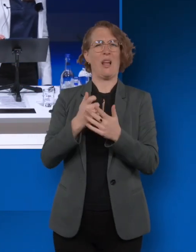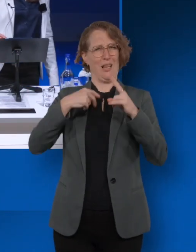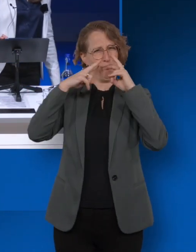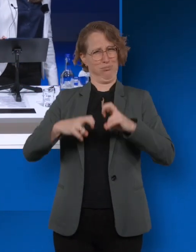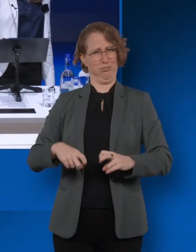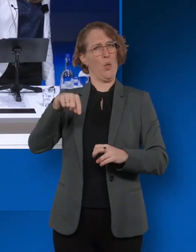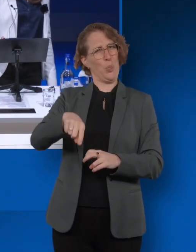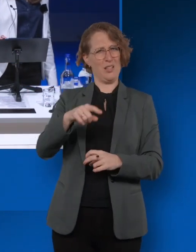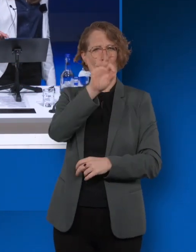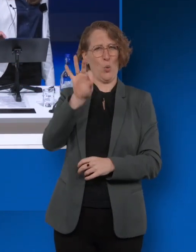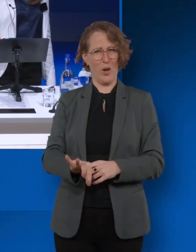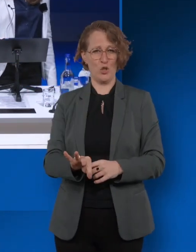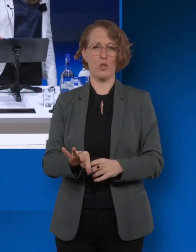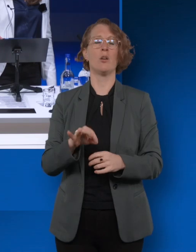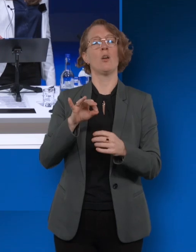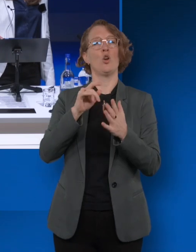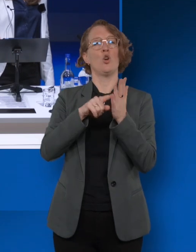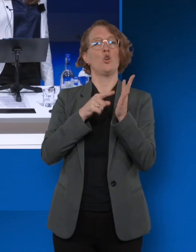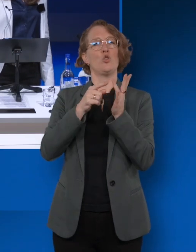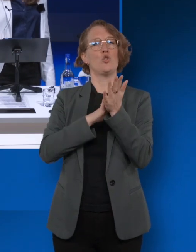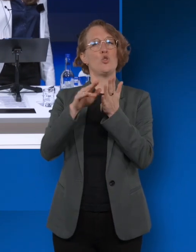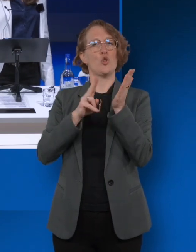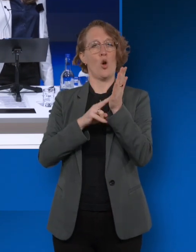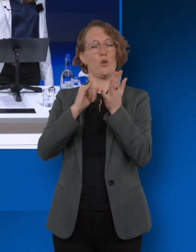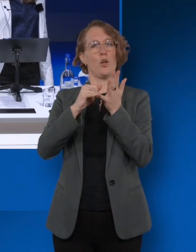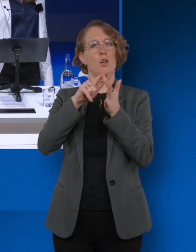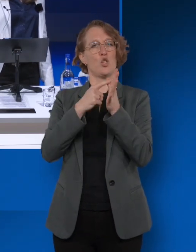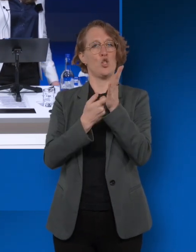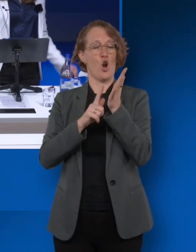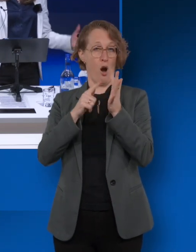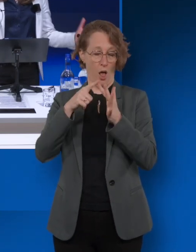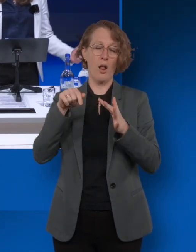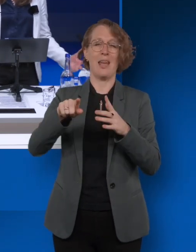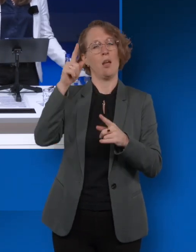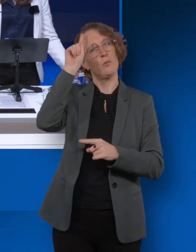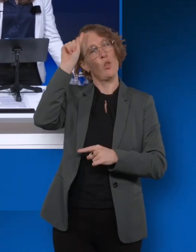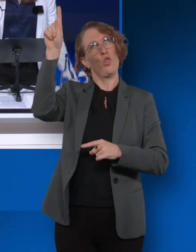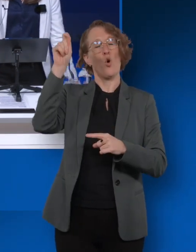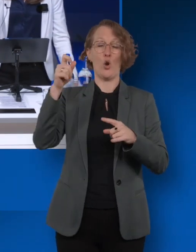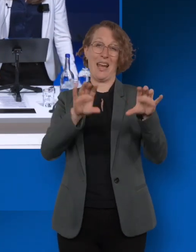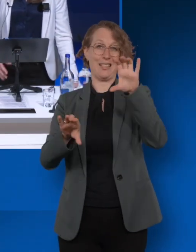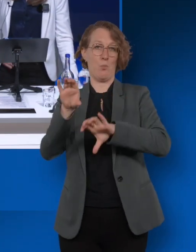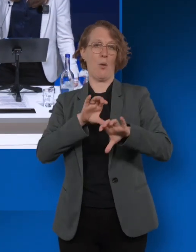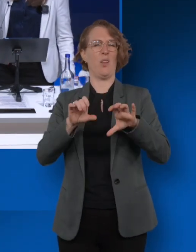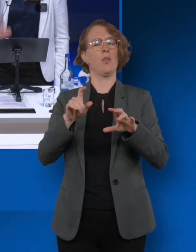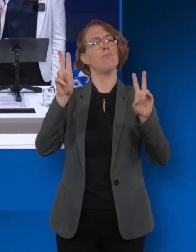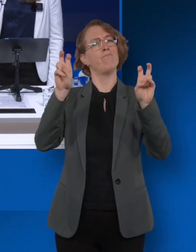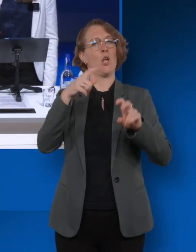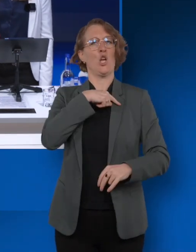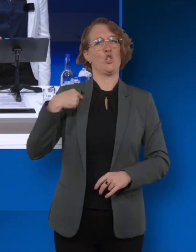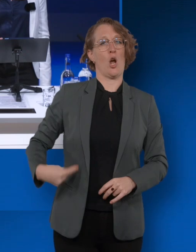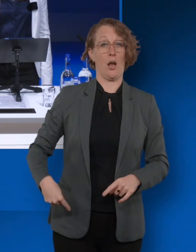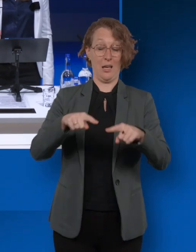to this question, the philosopher John Searle developed a thought experiment known as the Chinese room, which he used